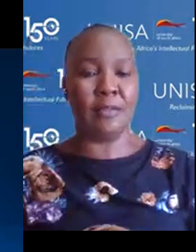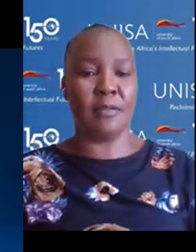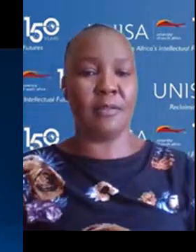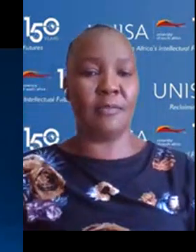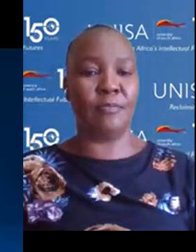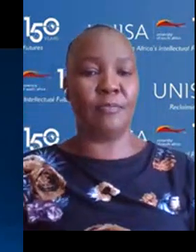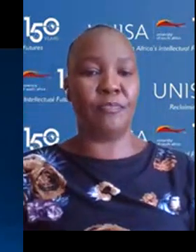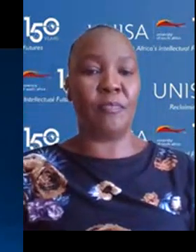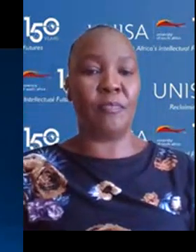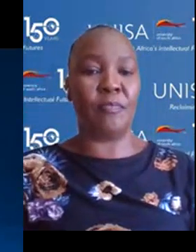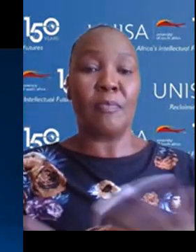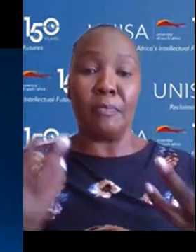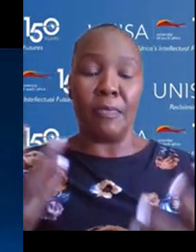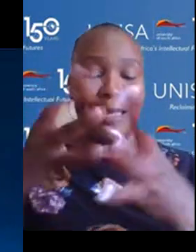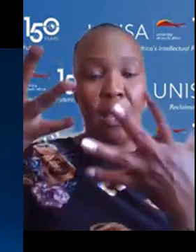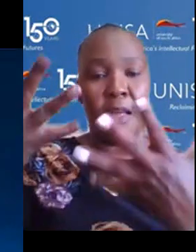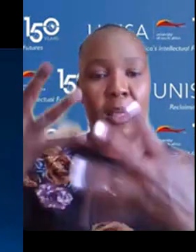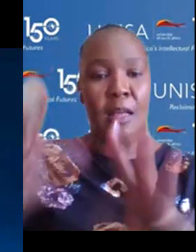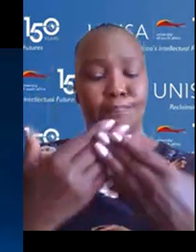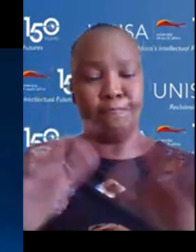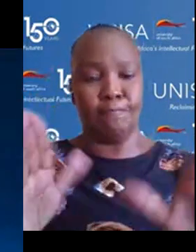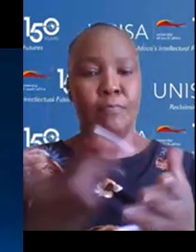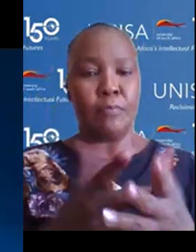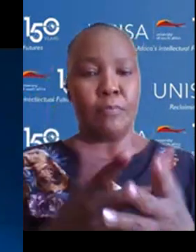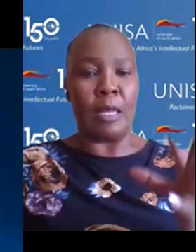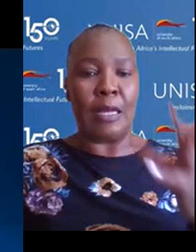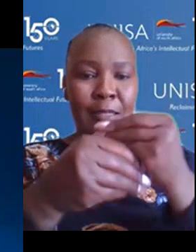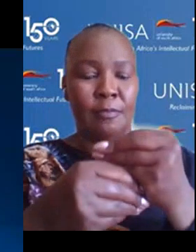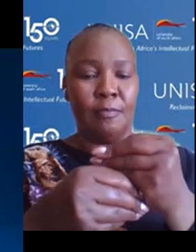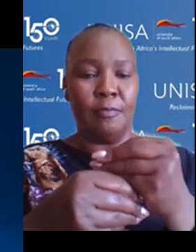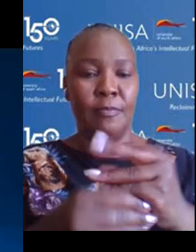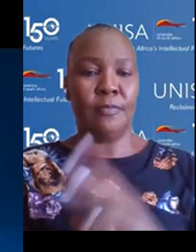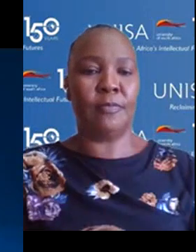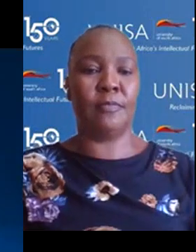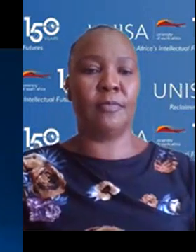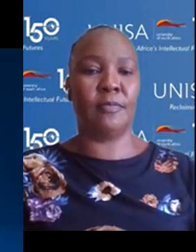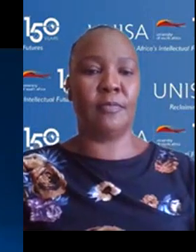Now that the file is created, we can open it and edit it.